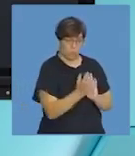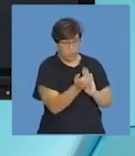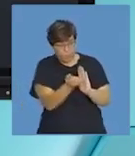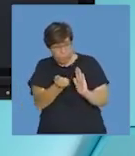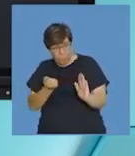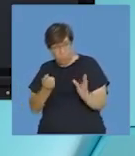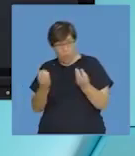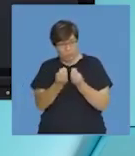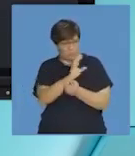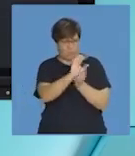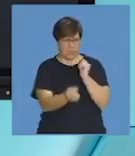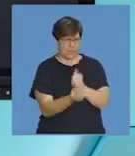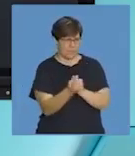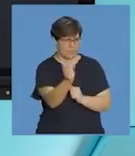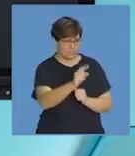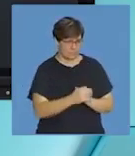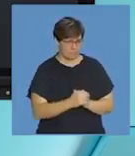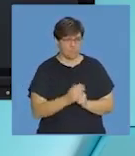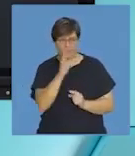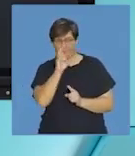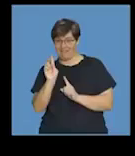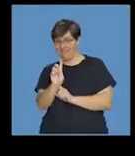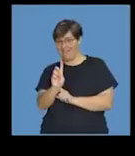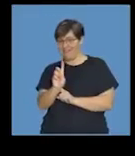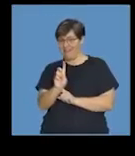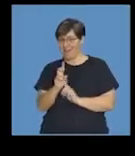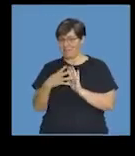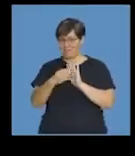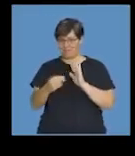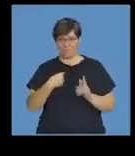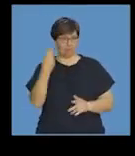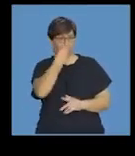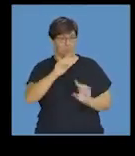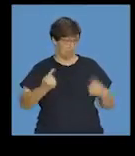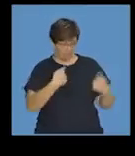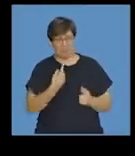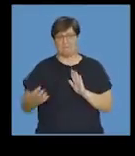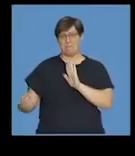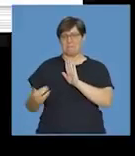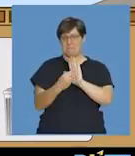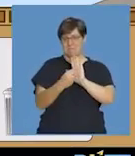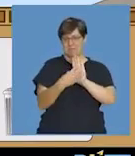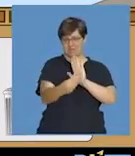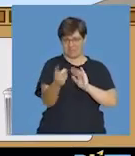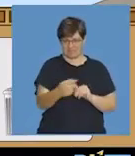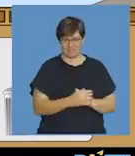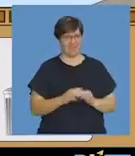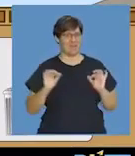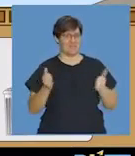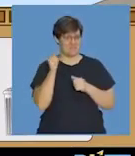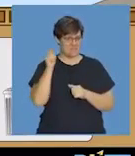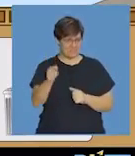an object, okay? So we're going to go to a bit of a simulation, which is great because I can't draw. So there we